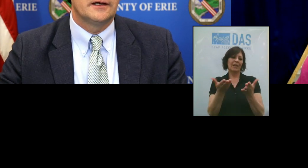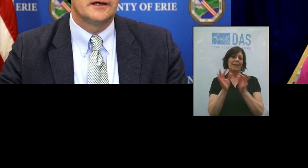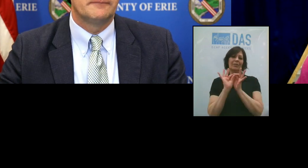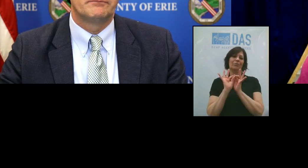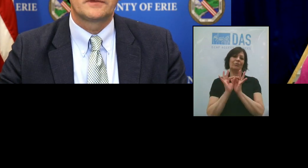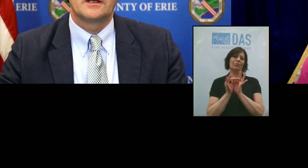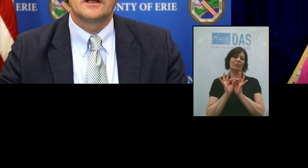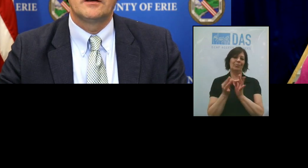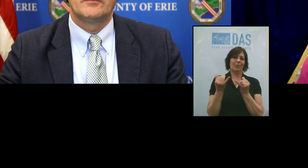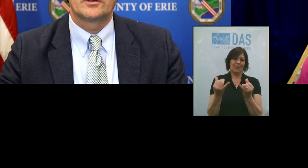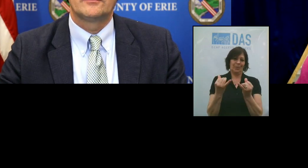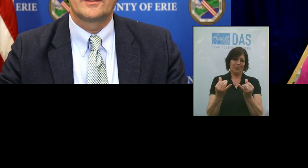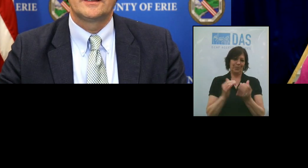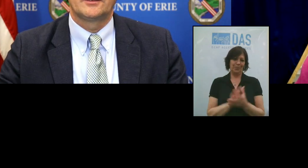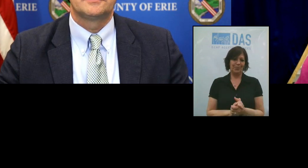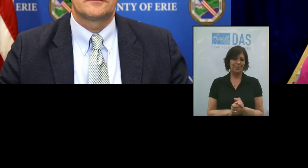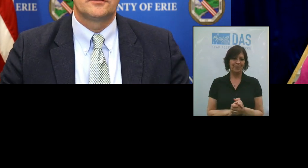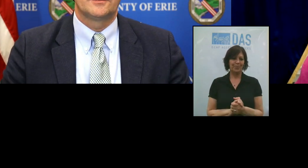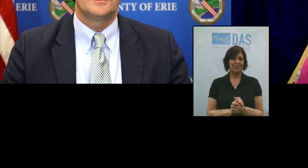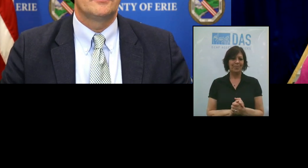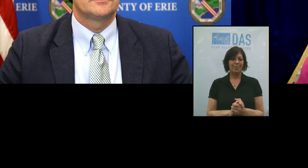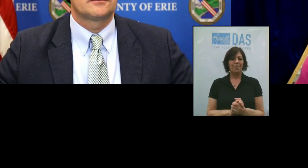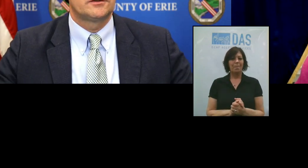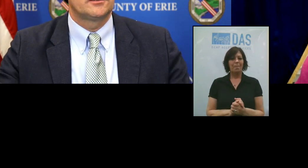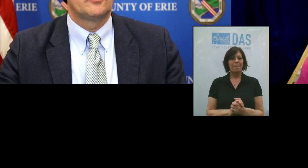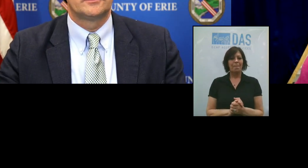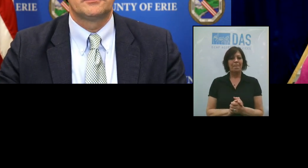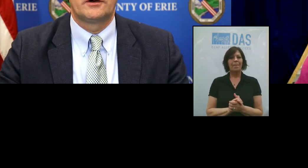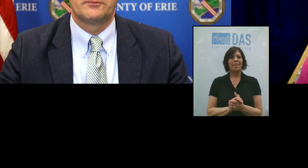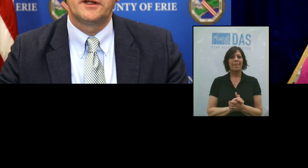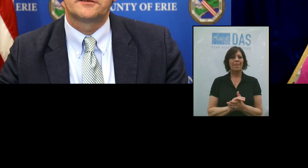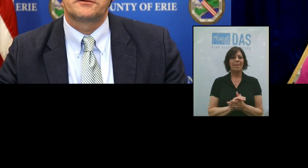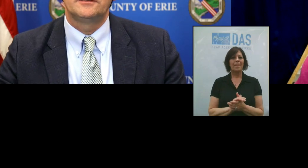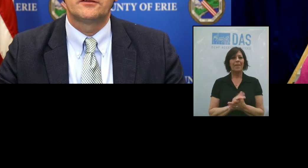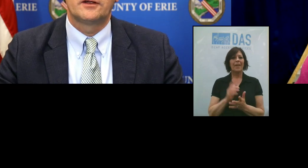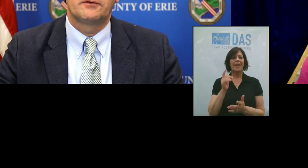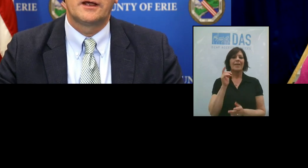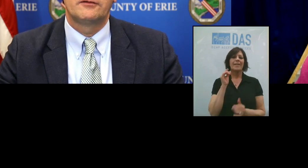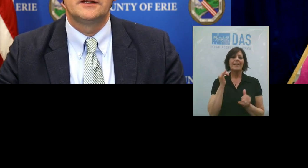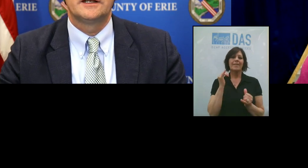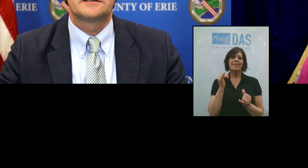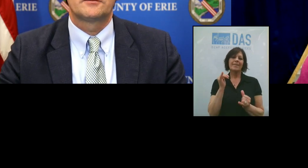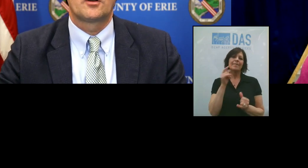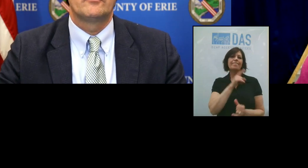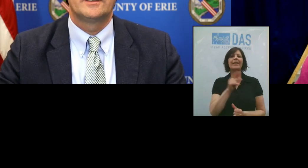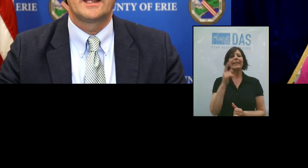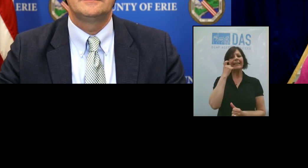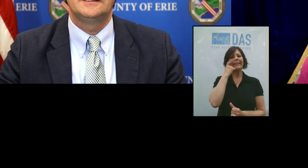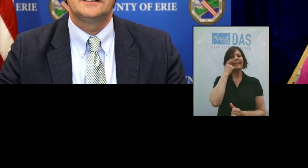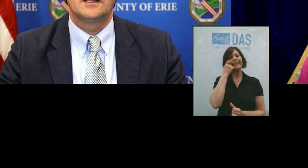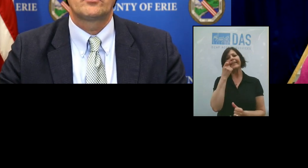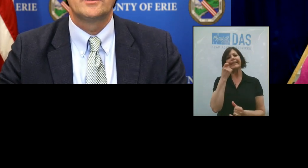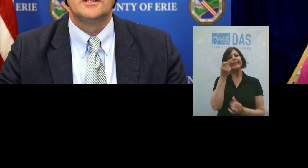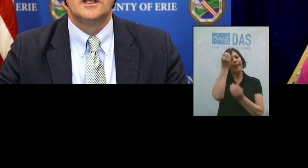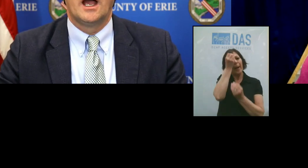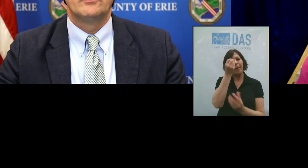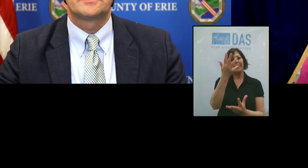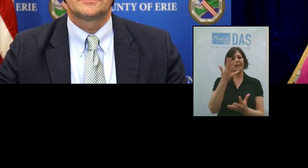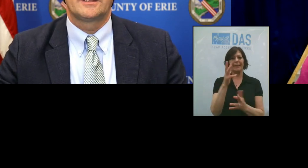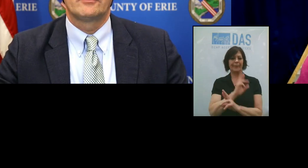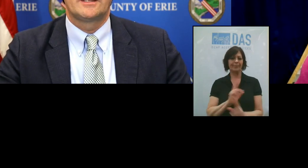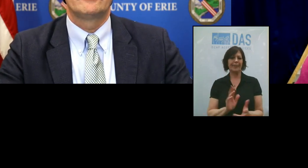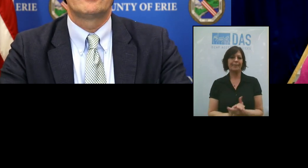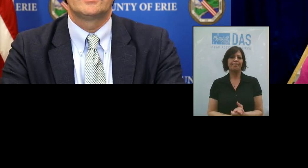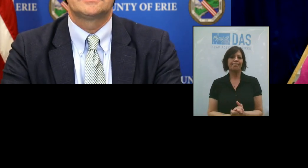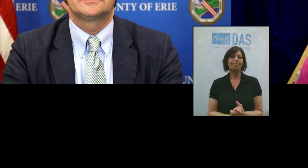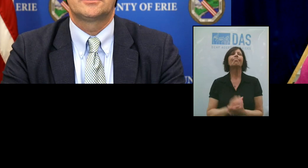the American Sign Language for you today. I was just switching over to our update screen so that we have the latest for COVID-19 up. We certainly